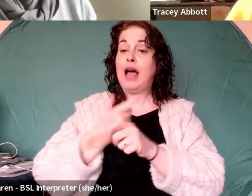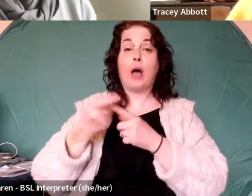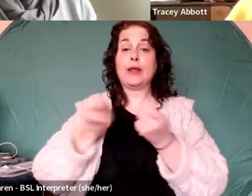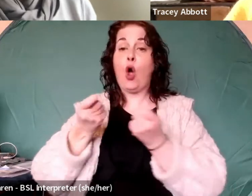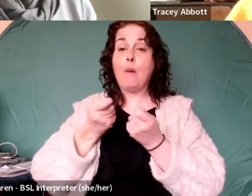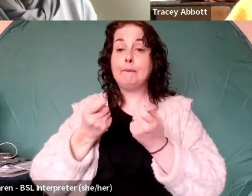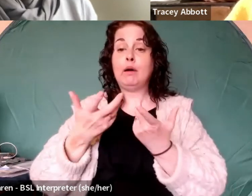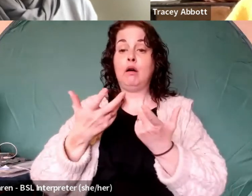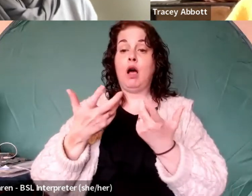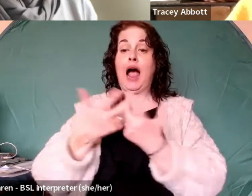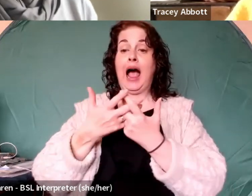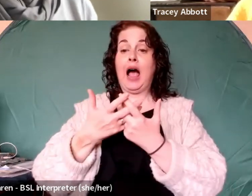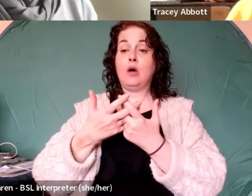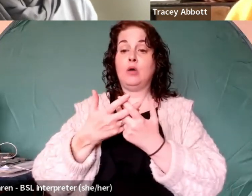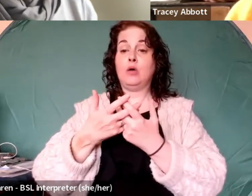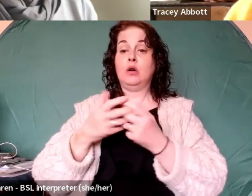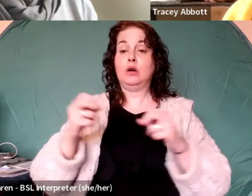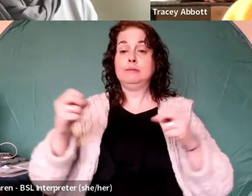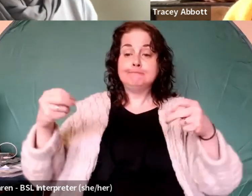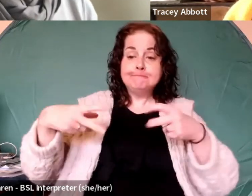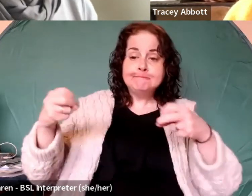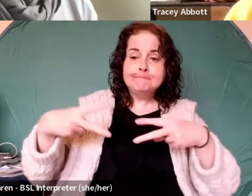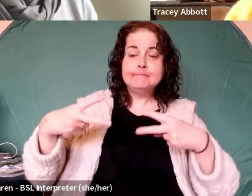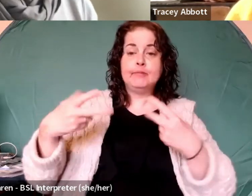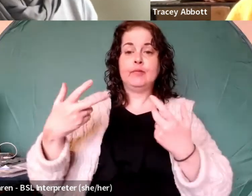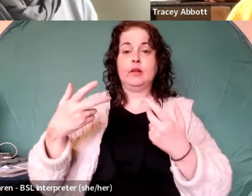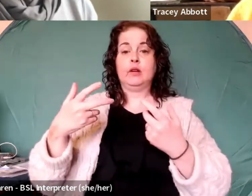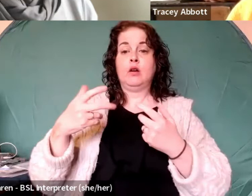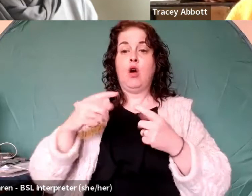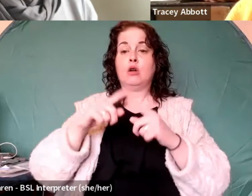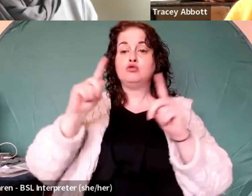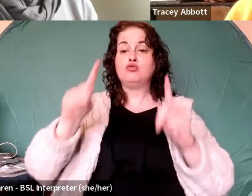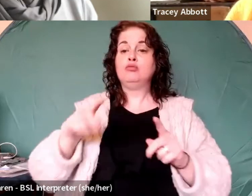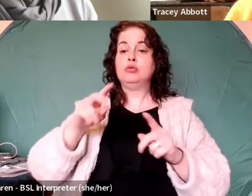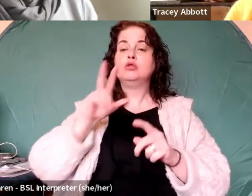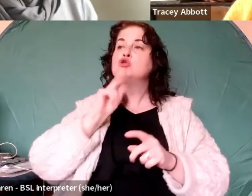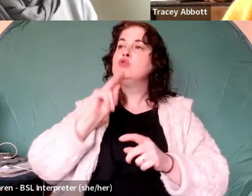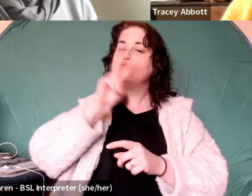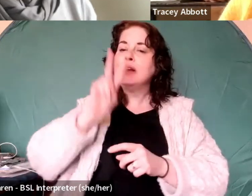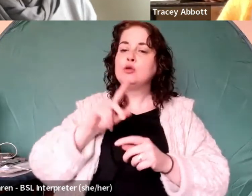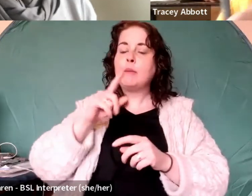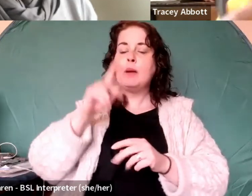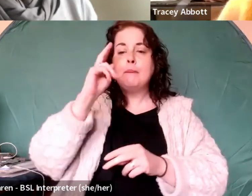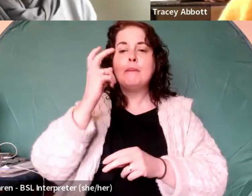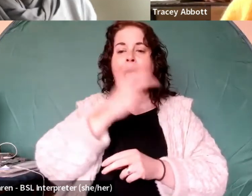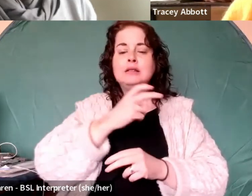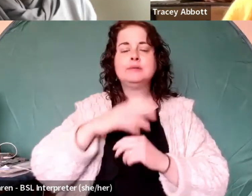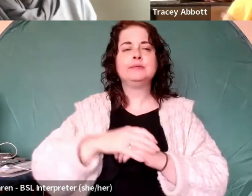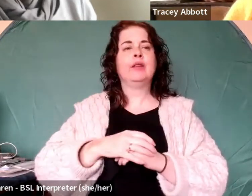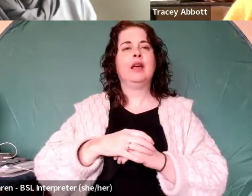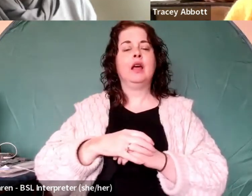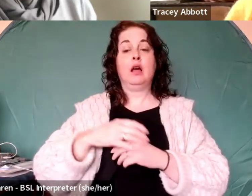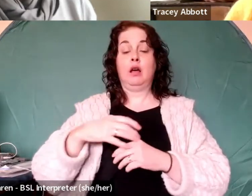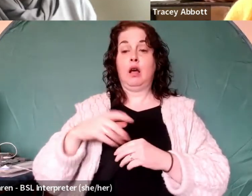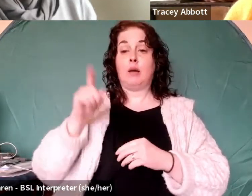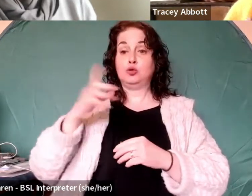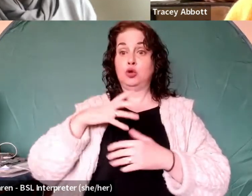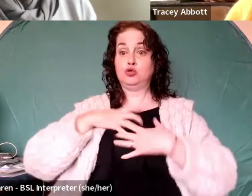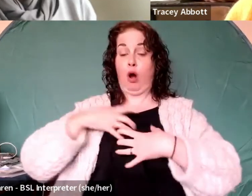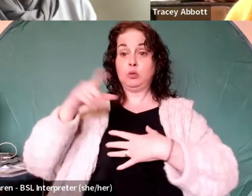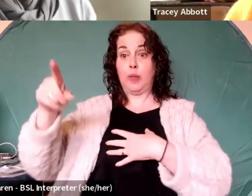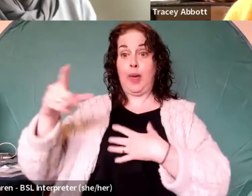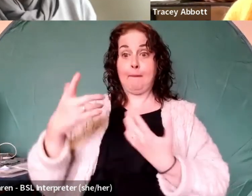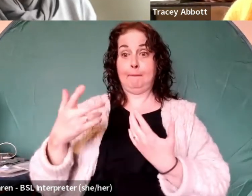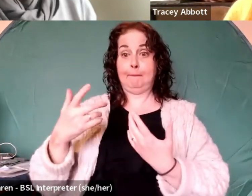how they would cope with doing scripting for JAWS, screen reading for somebody who was blind. They don't, it would be a shock, and quite an unpleasant one for a lot